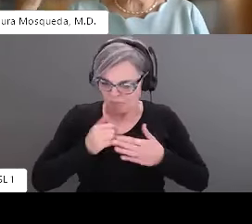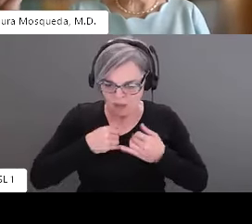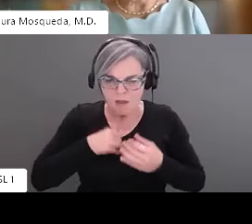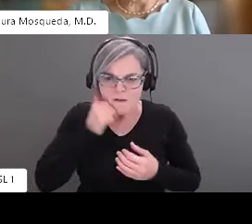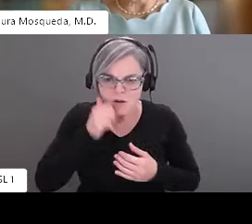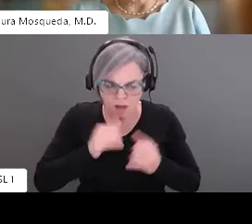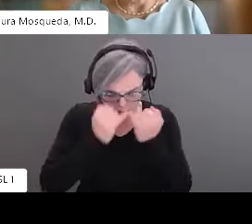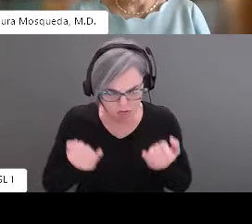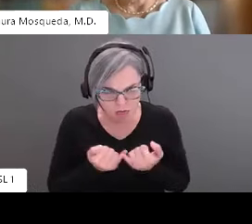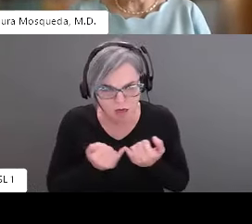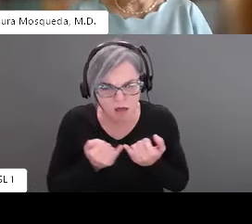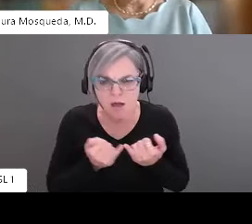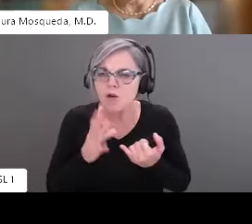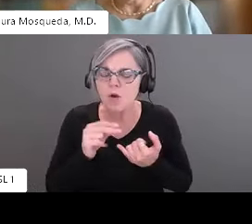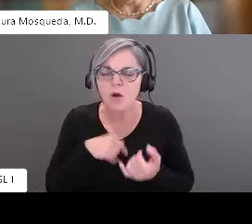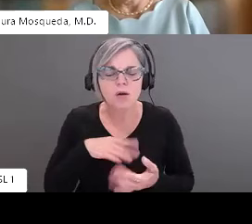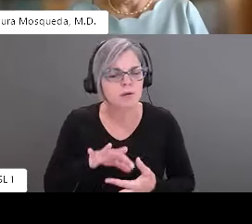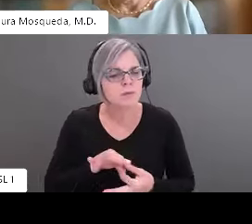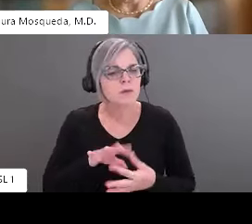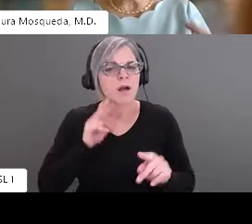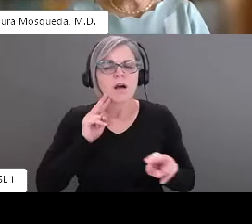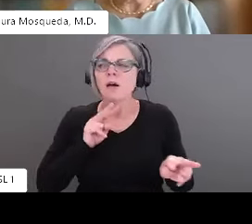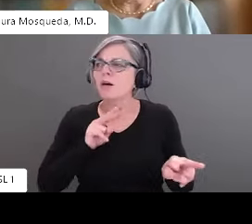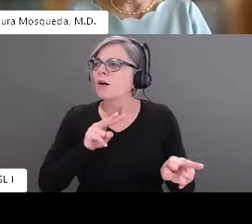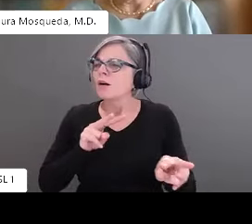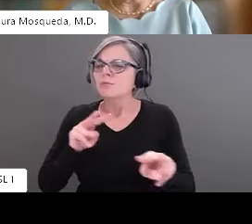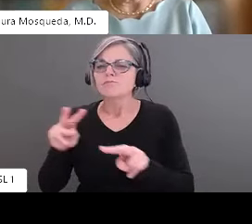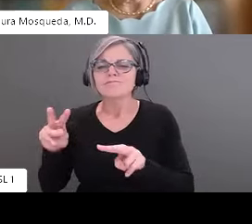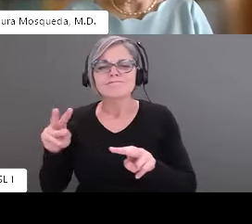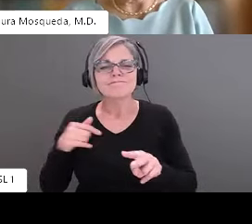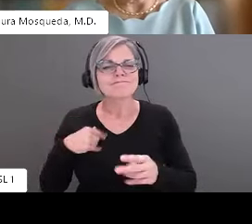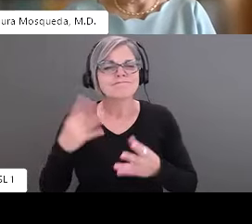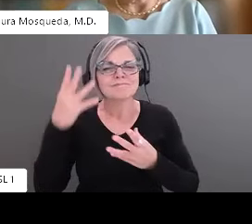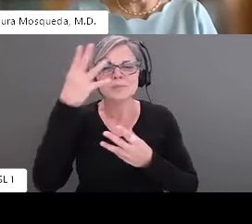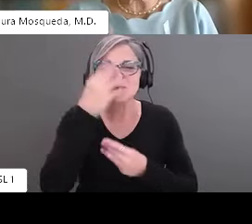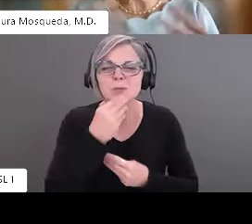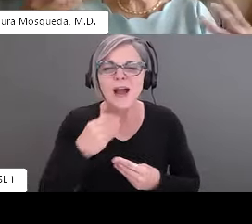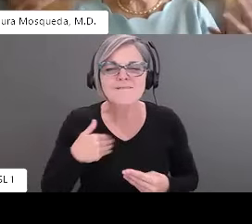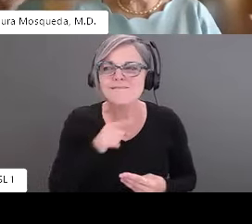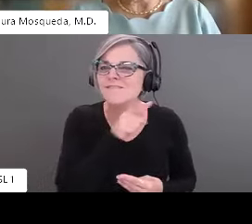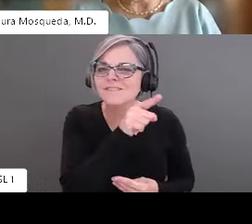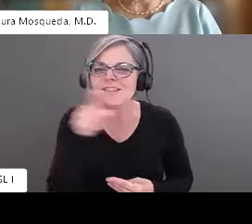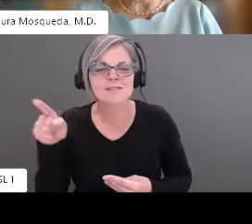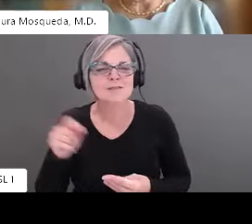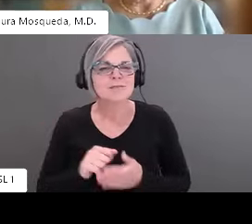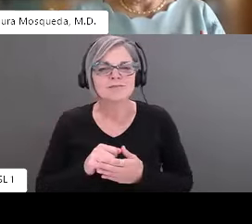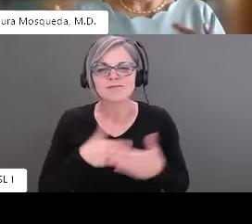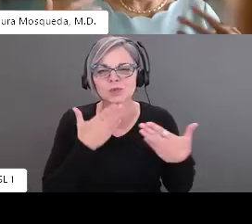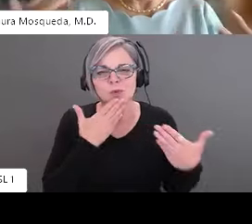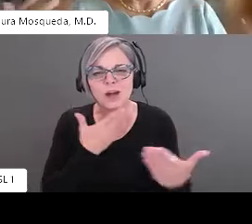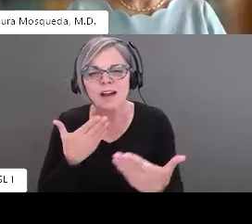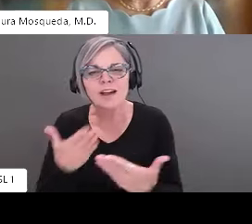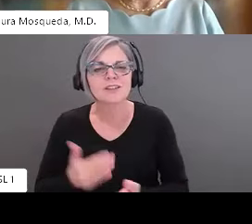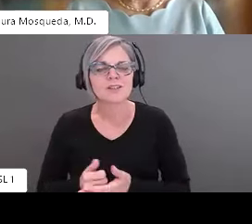feeling gratitude and hope, linking to their own spirituality, being able to forgive